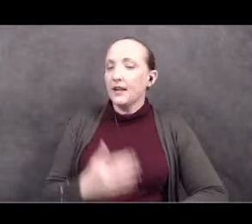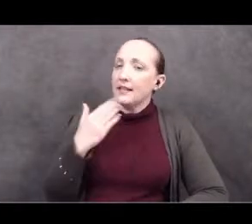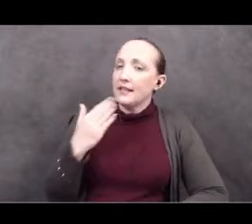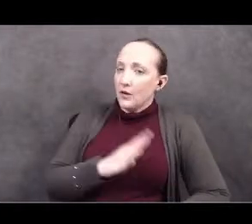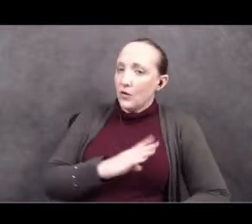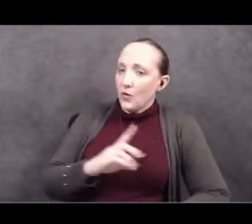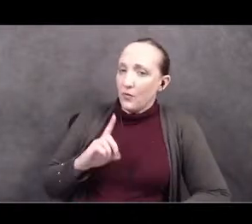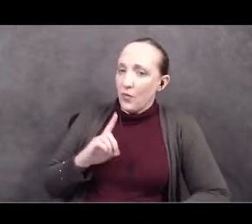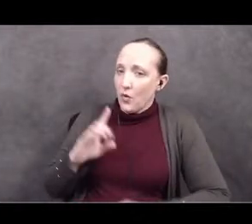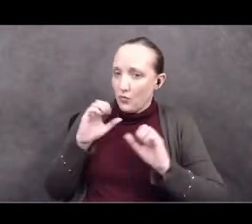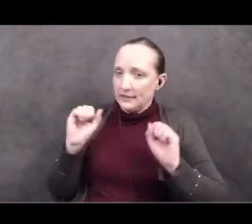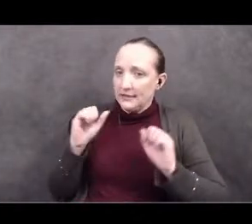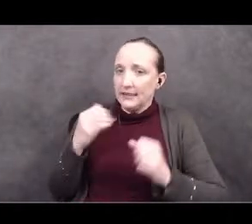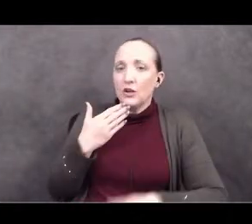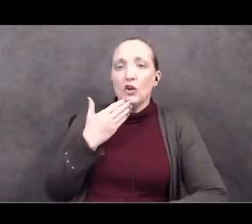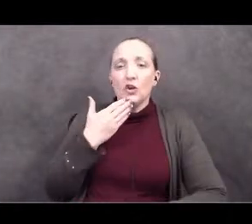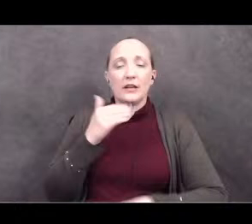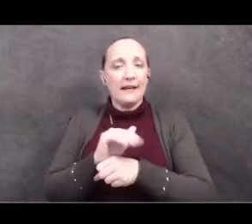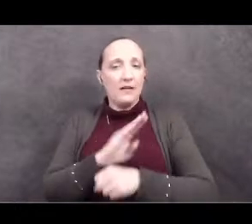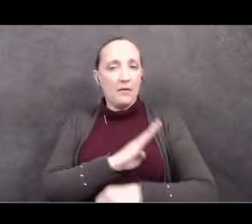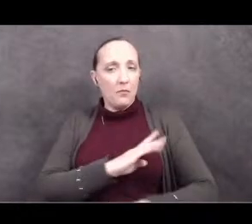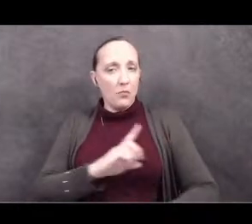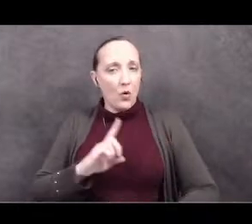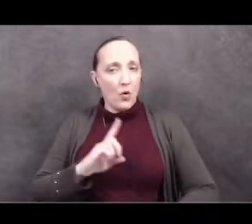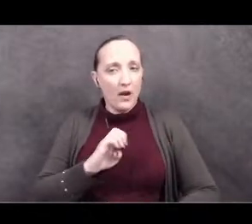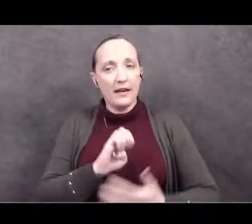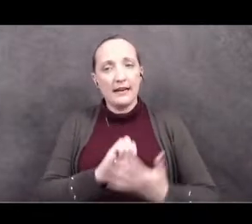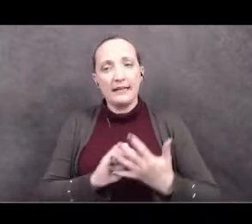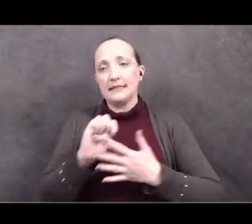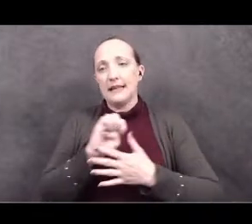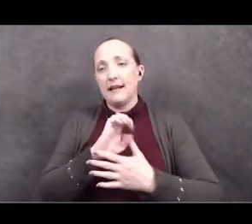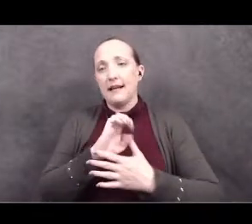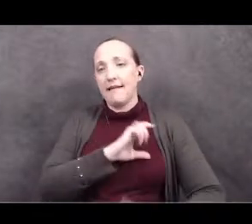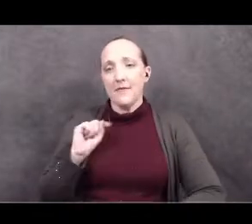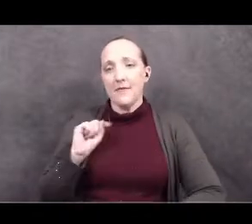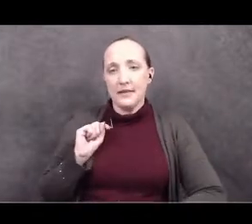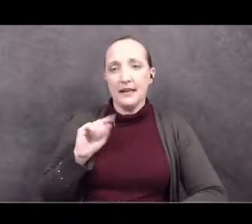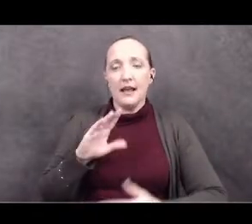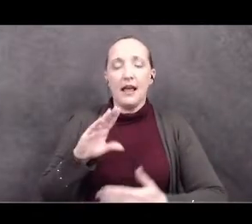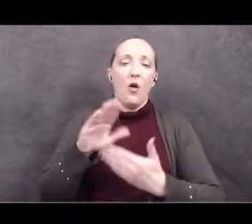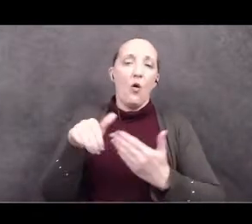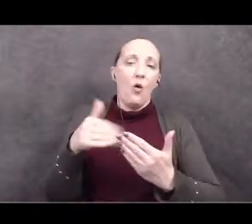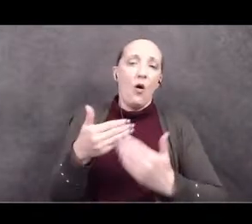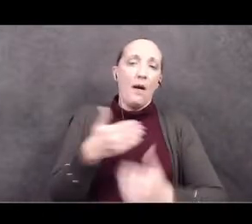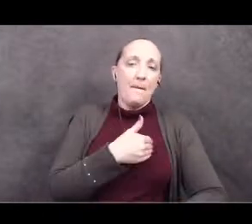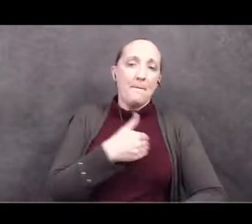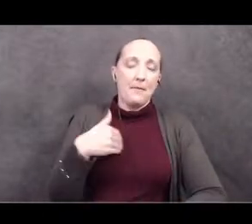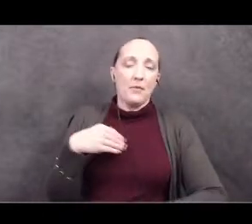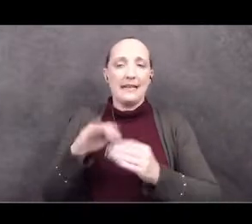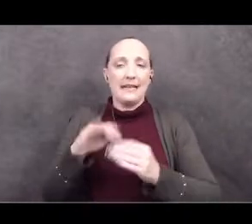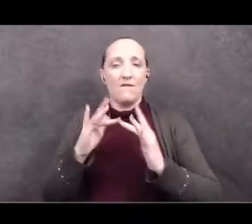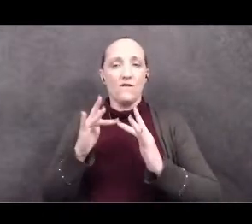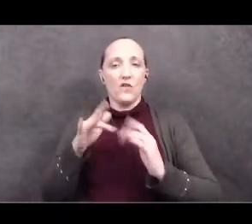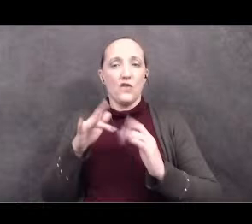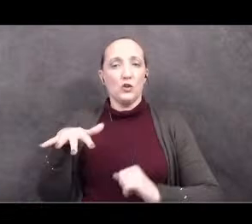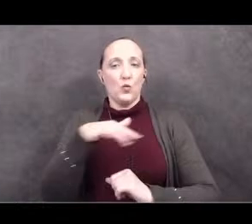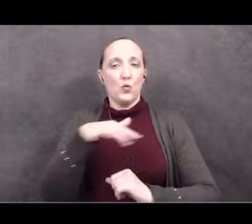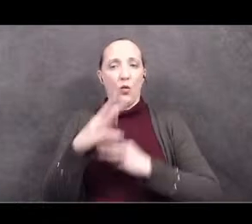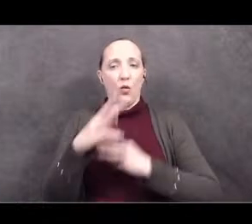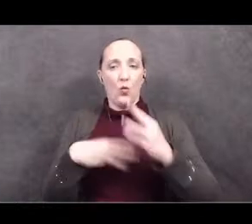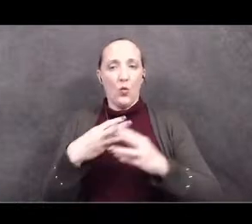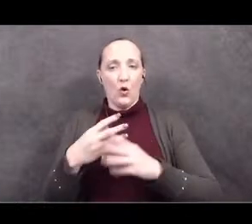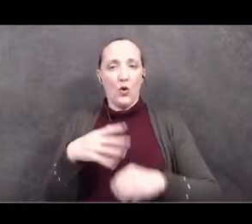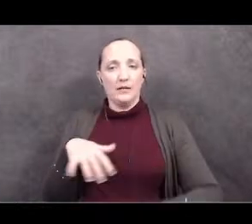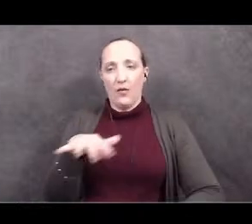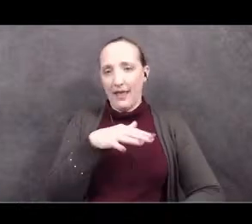good evening board uh uh good evening executive cabinet and all the members uh in the virtual world out there uh